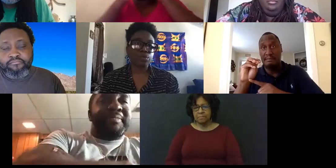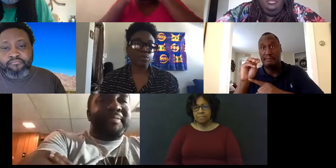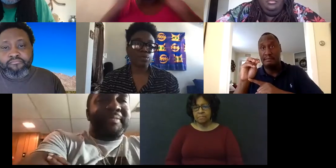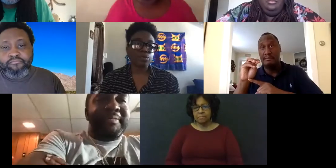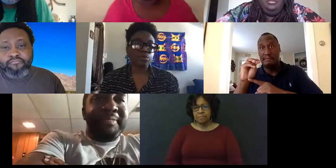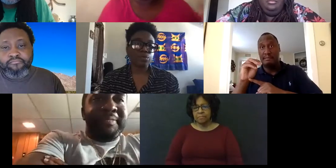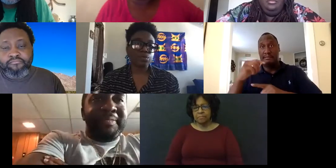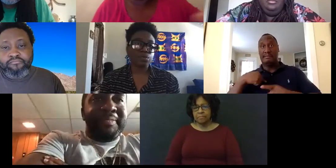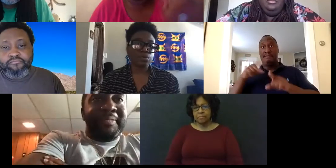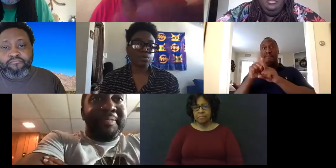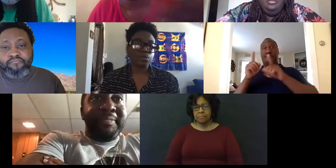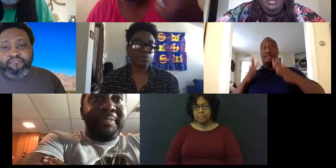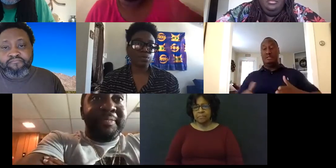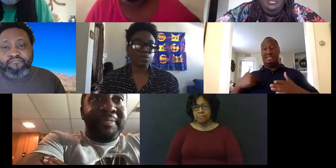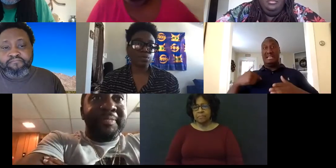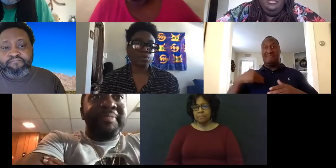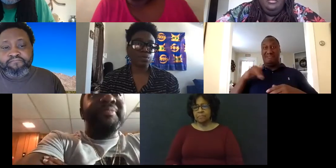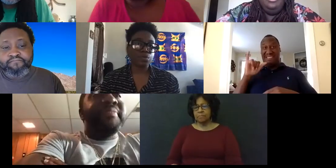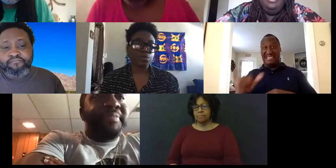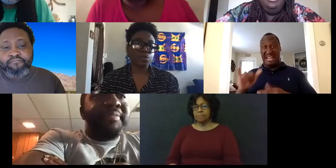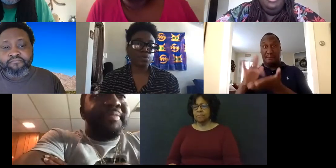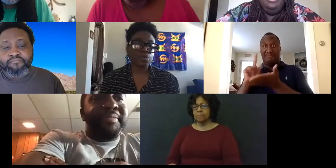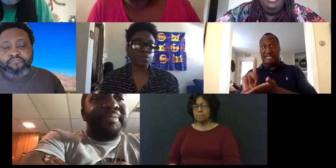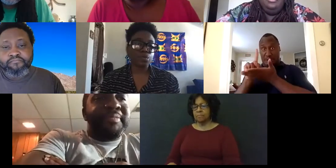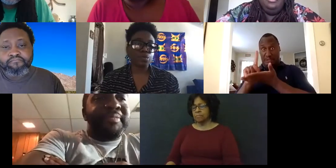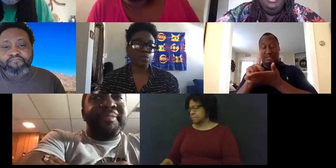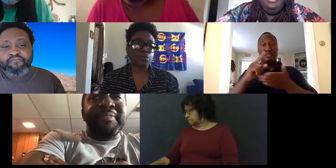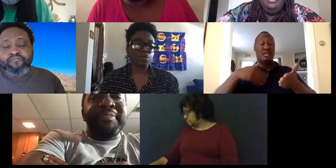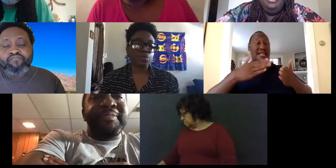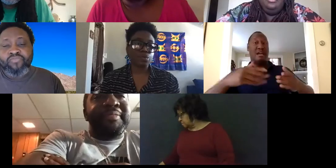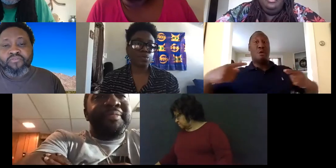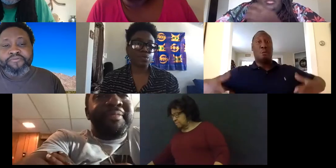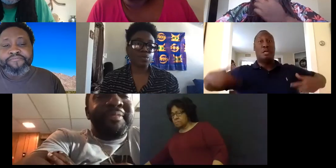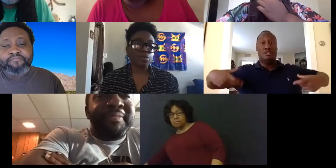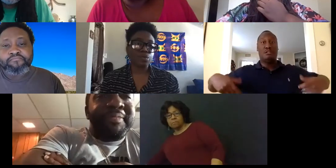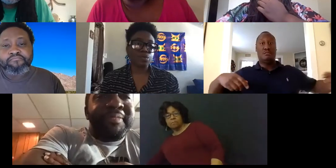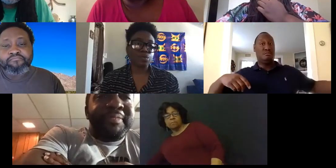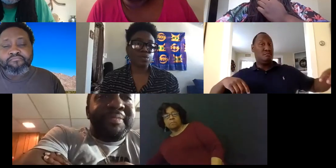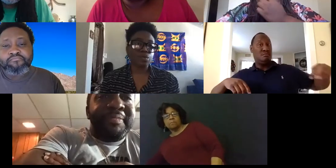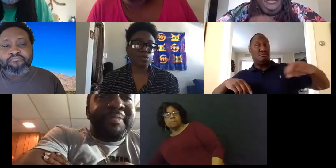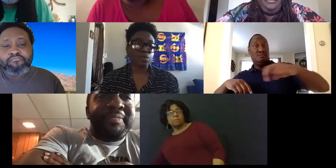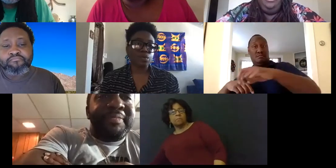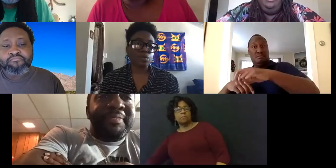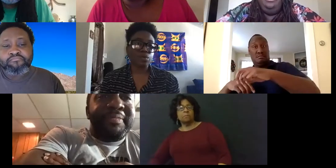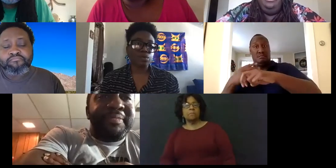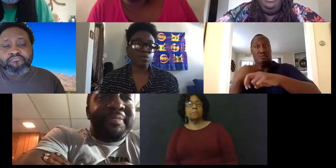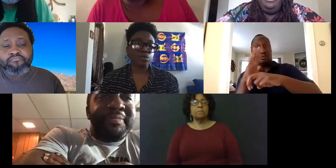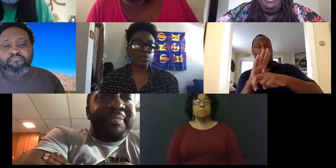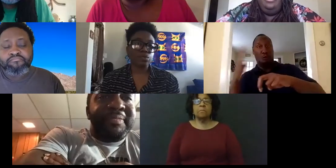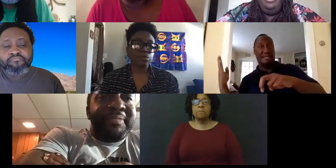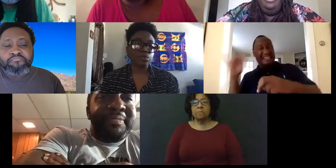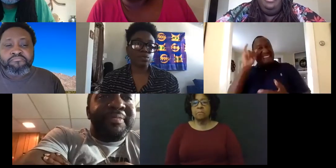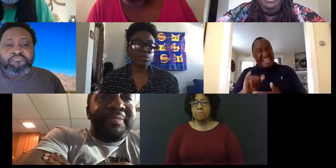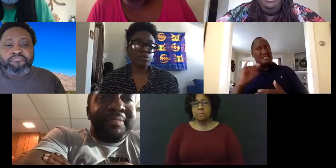You know, as far as ableism, you know, if I had that privilege and there's a person with the